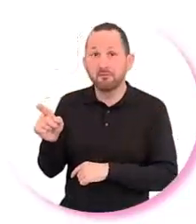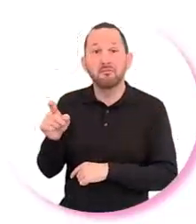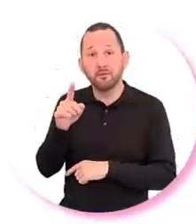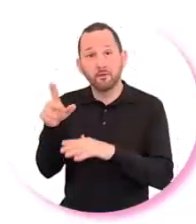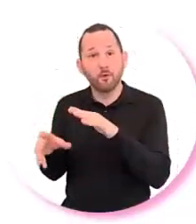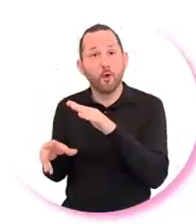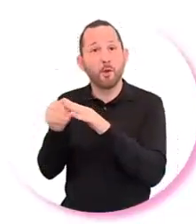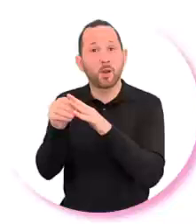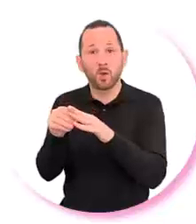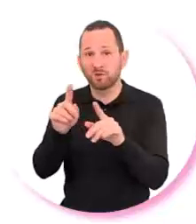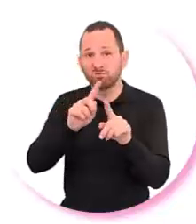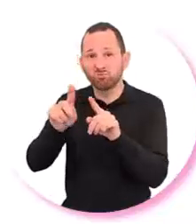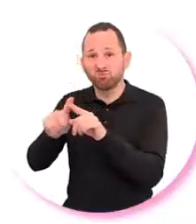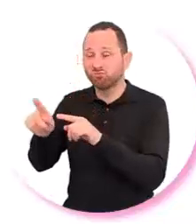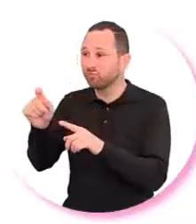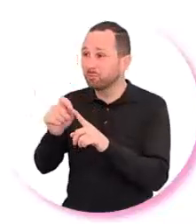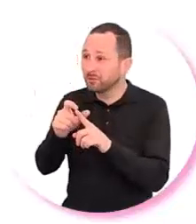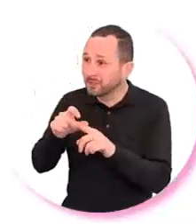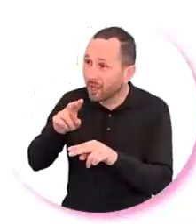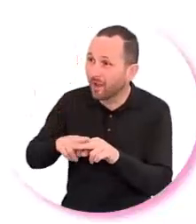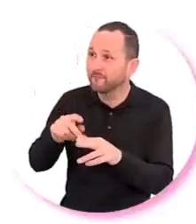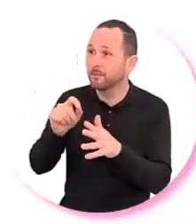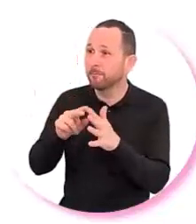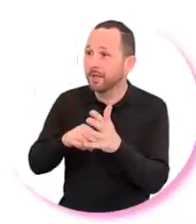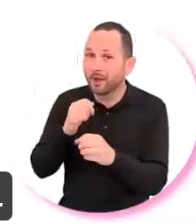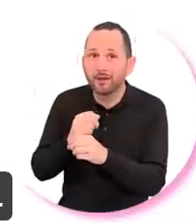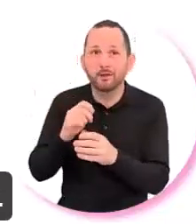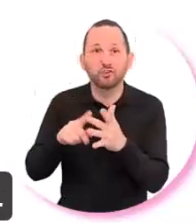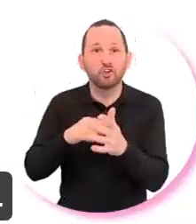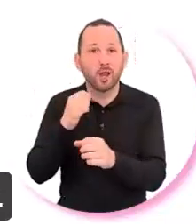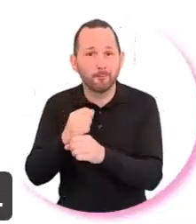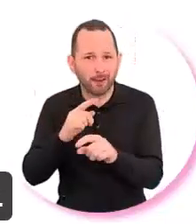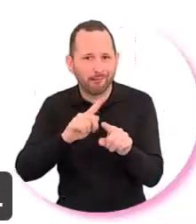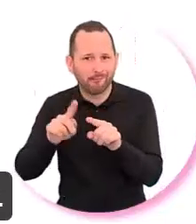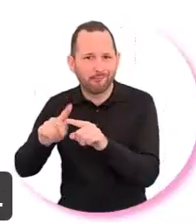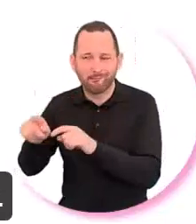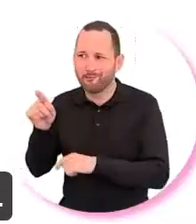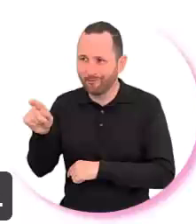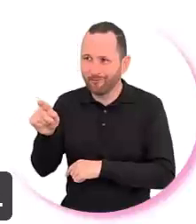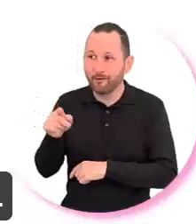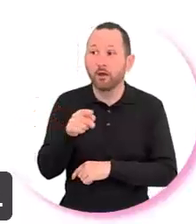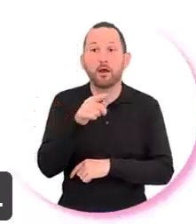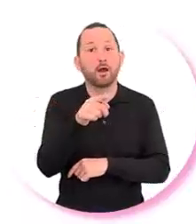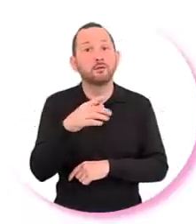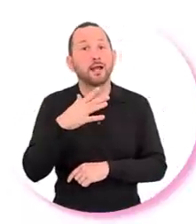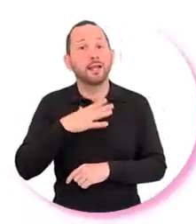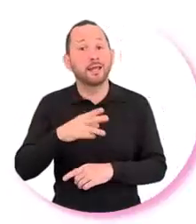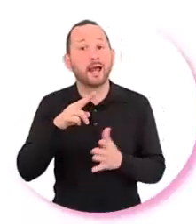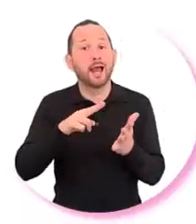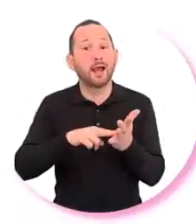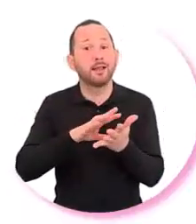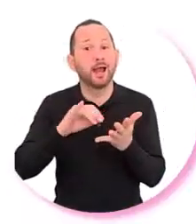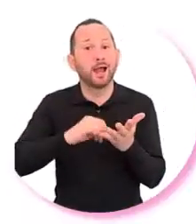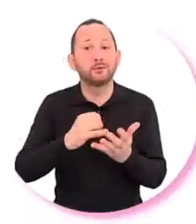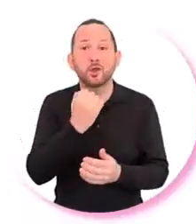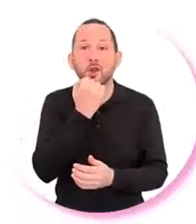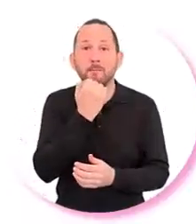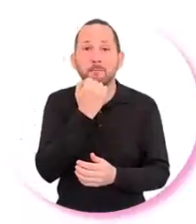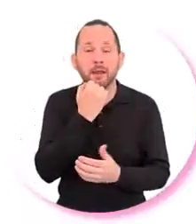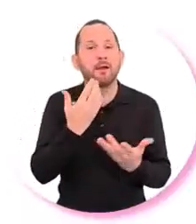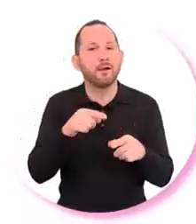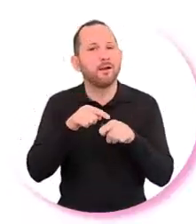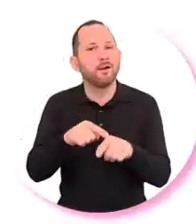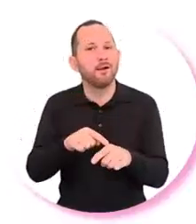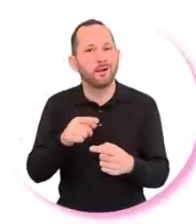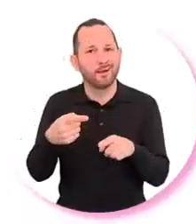be in PDF, JPEG, or PNG format. You will need your National Health Service number. In England and Wales, this